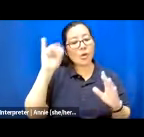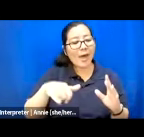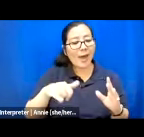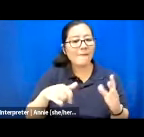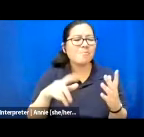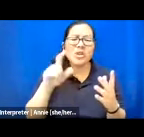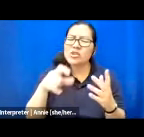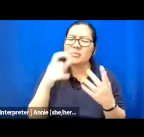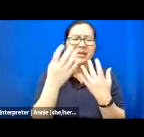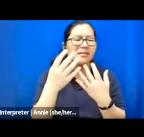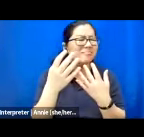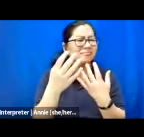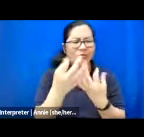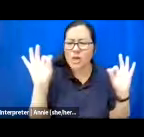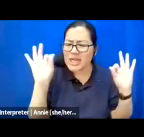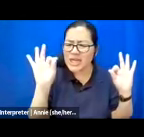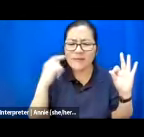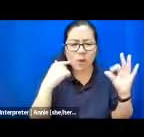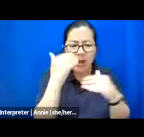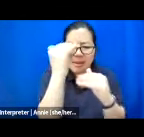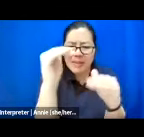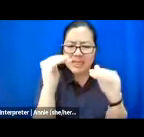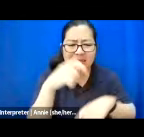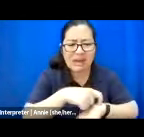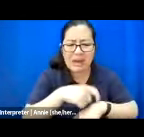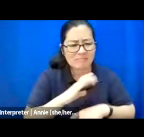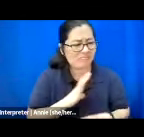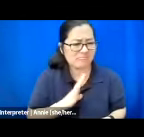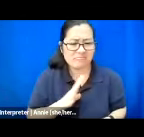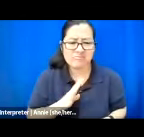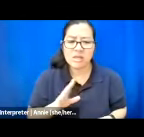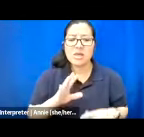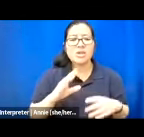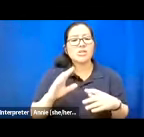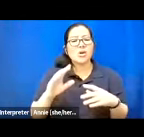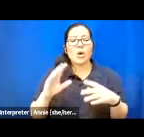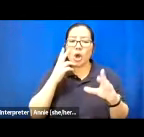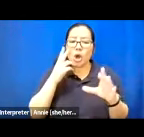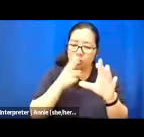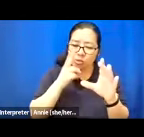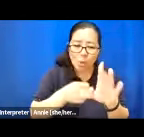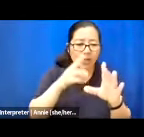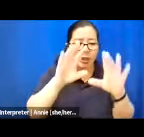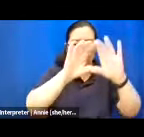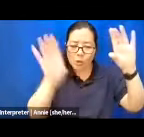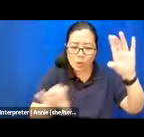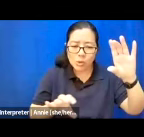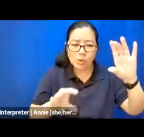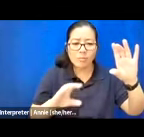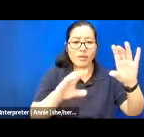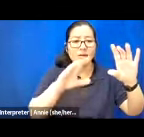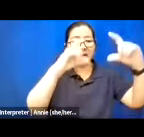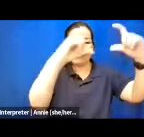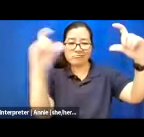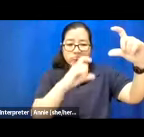can meet on Zoom, make a video, and share the PowerPoints with each other, like we're doing on Zoom here.